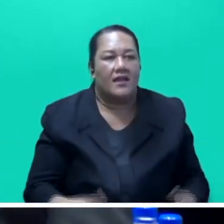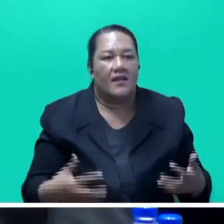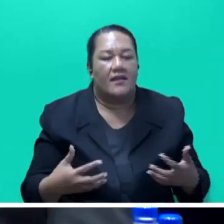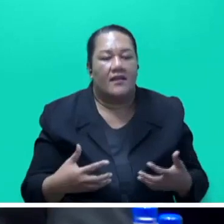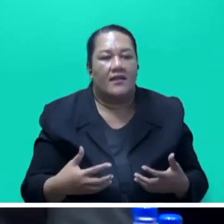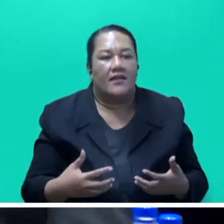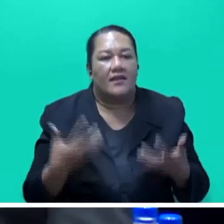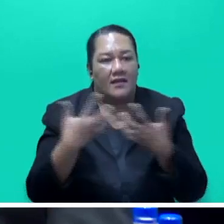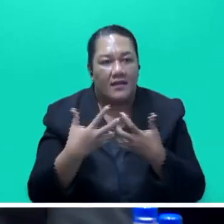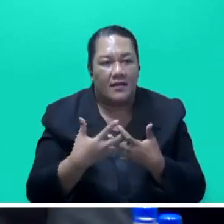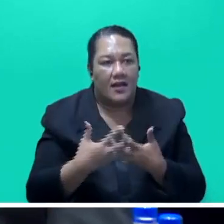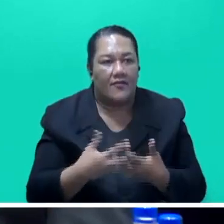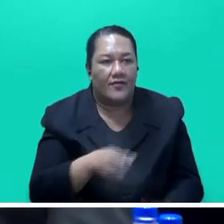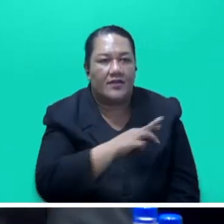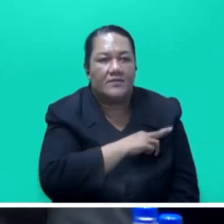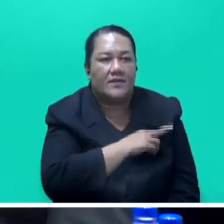government accountability.